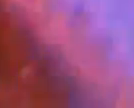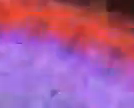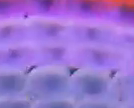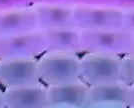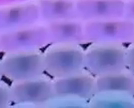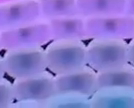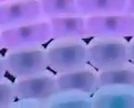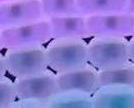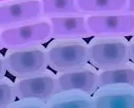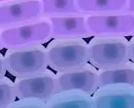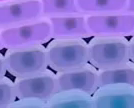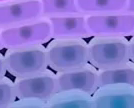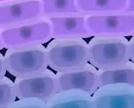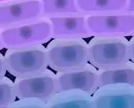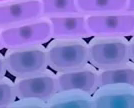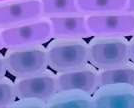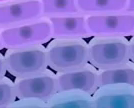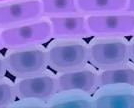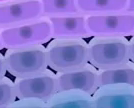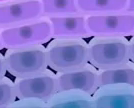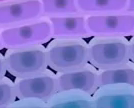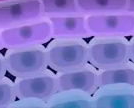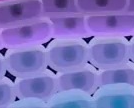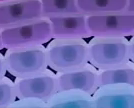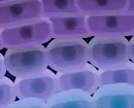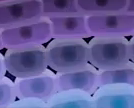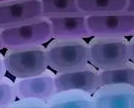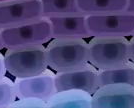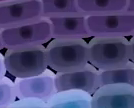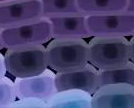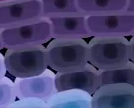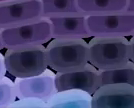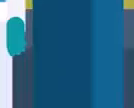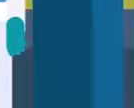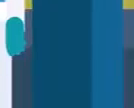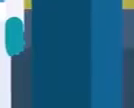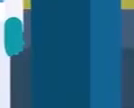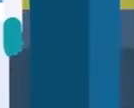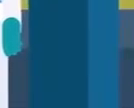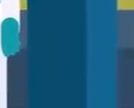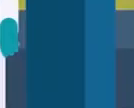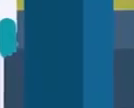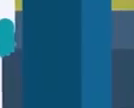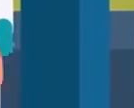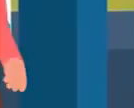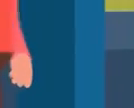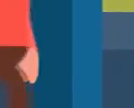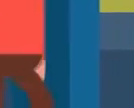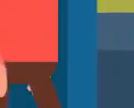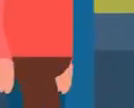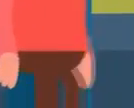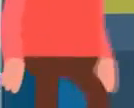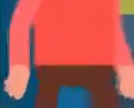The severe condition may then lead to blood coagulation and ischemia. Day 20 to 22.